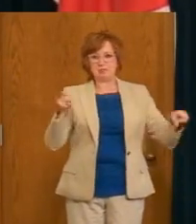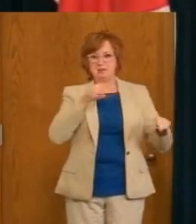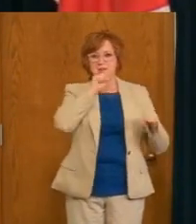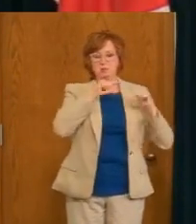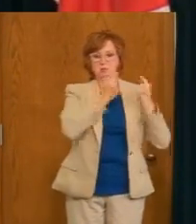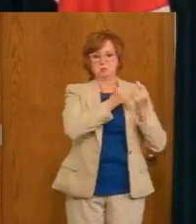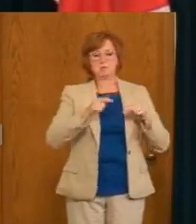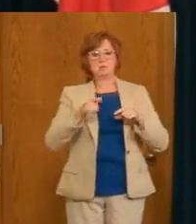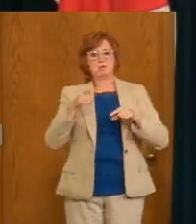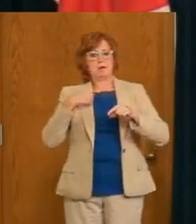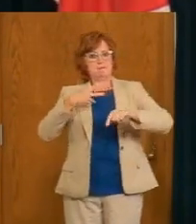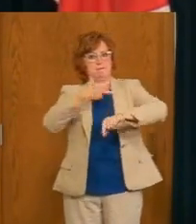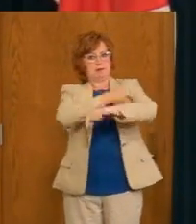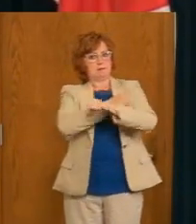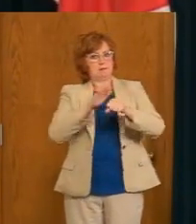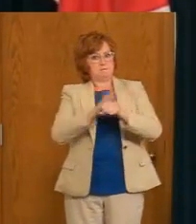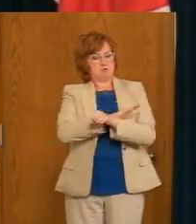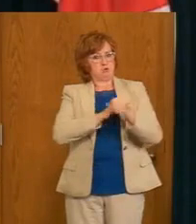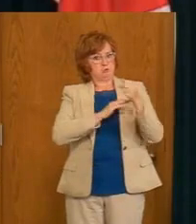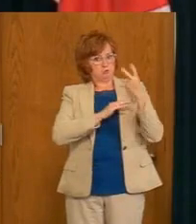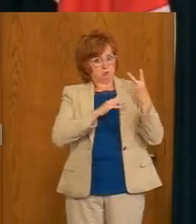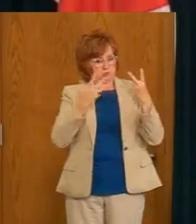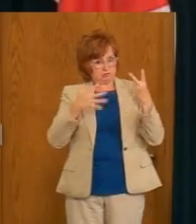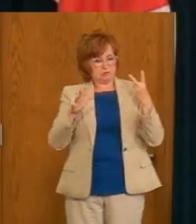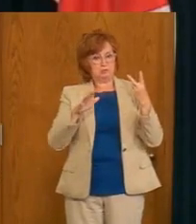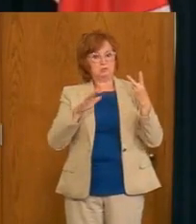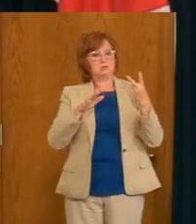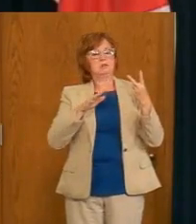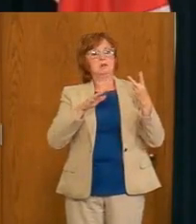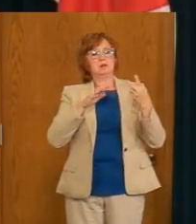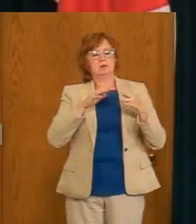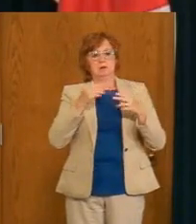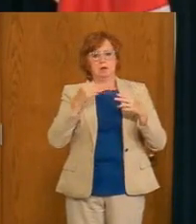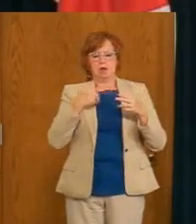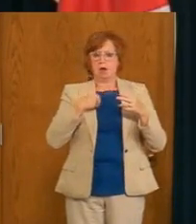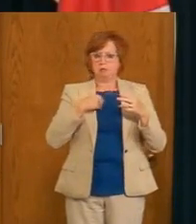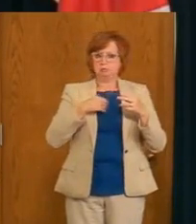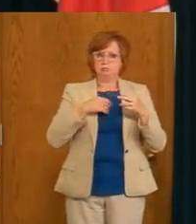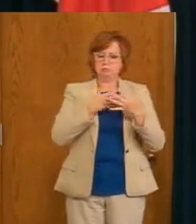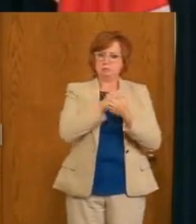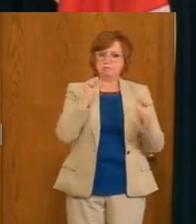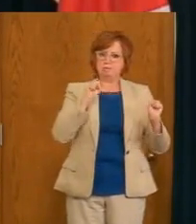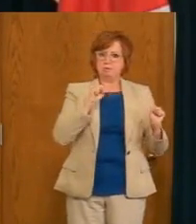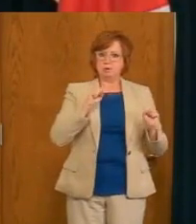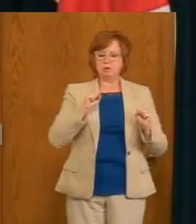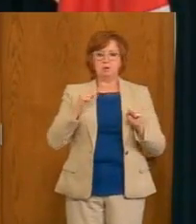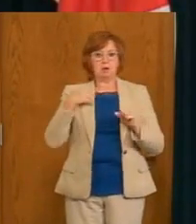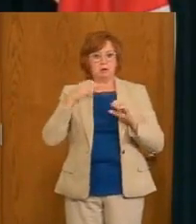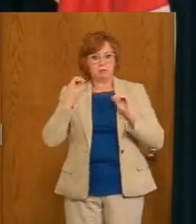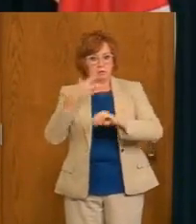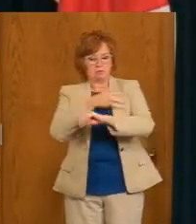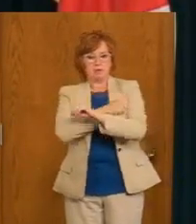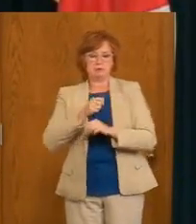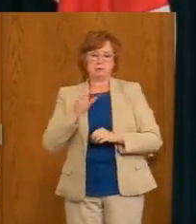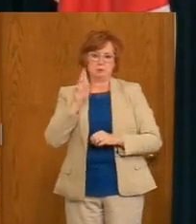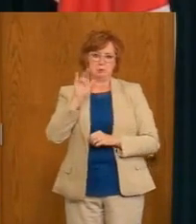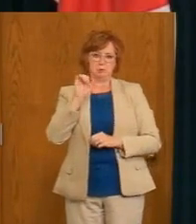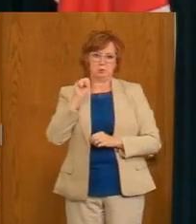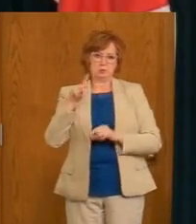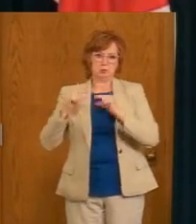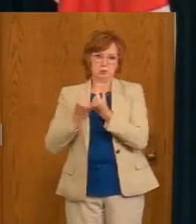well protected. If you are not vaccinated, you're at risk, and it is an unnecessary risk, I would most certainly